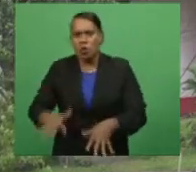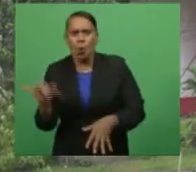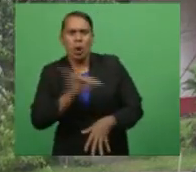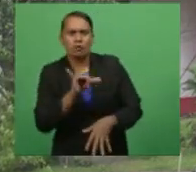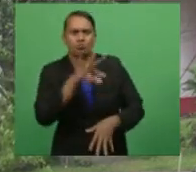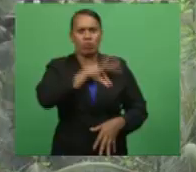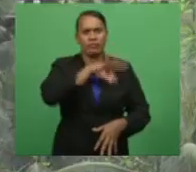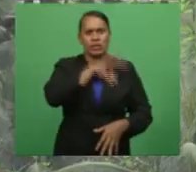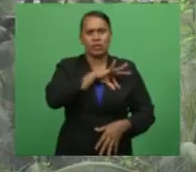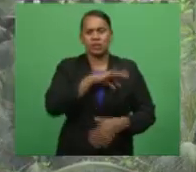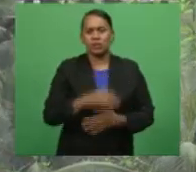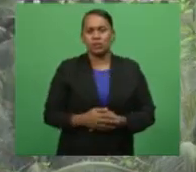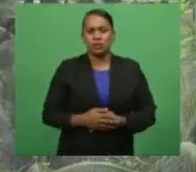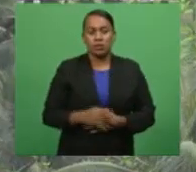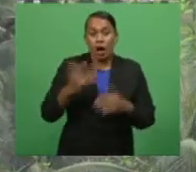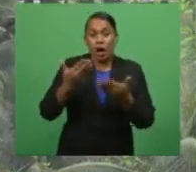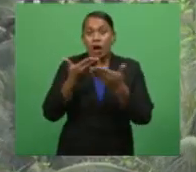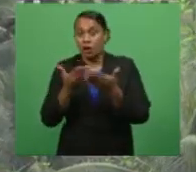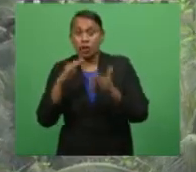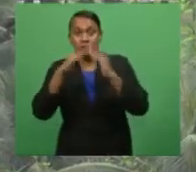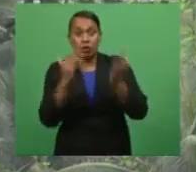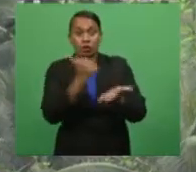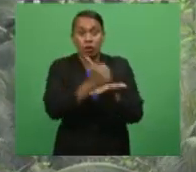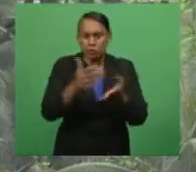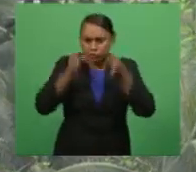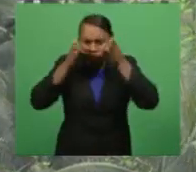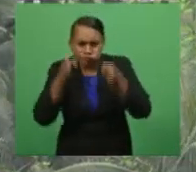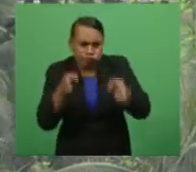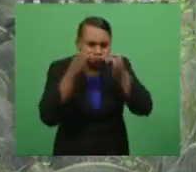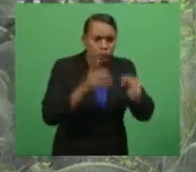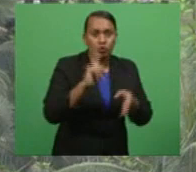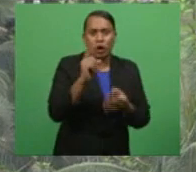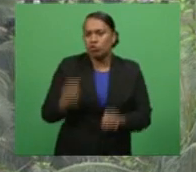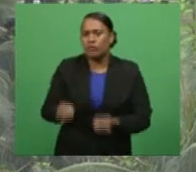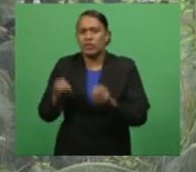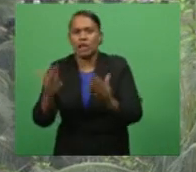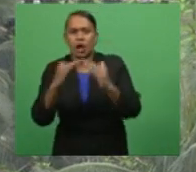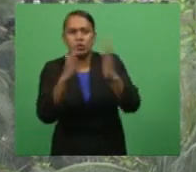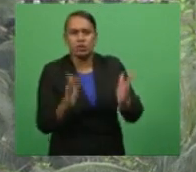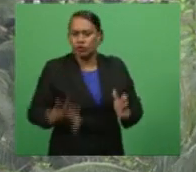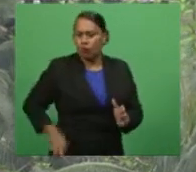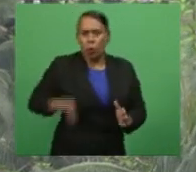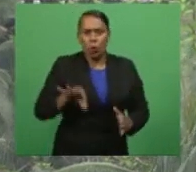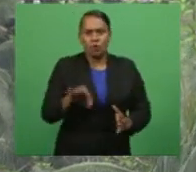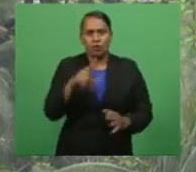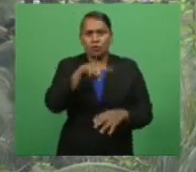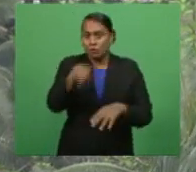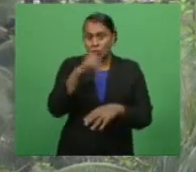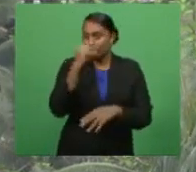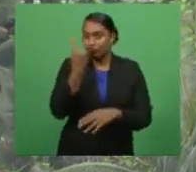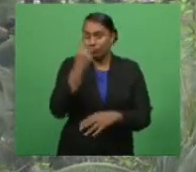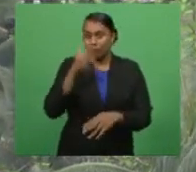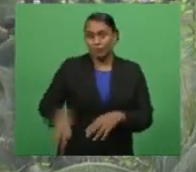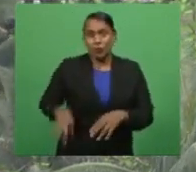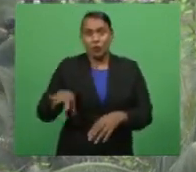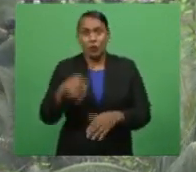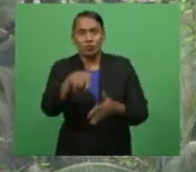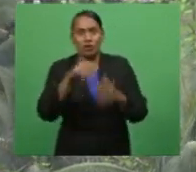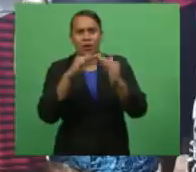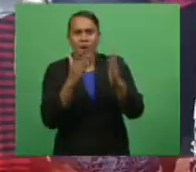on providing affordable housing to low-income earners in urban centres. Faria Begum, FBC